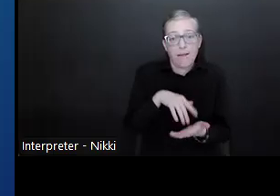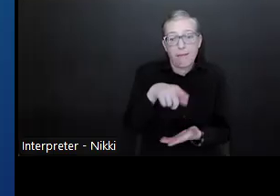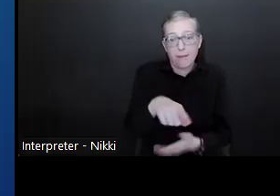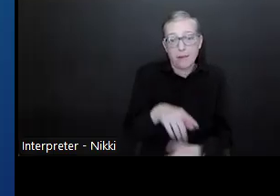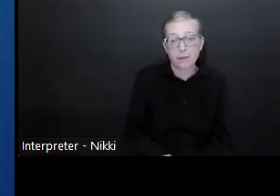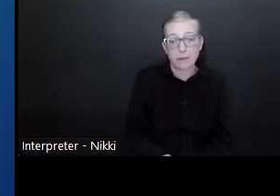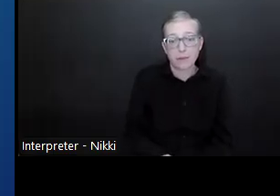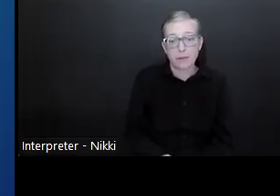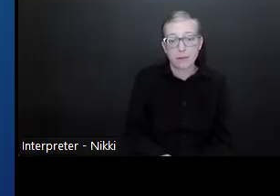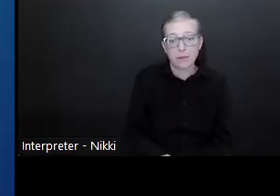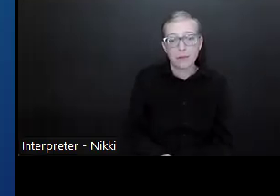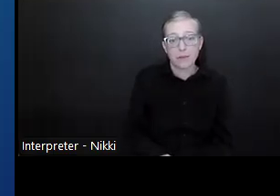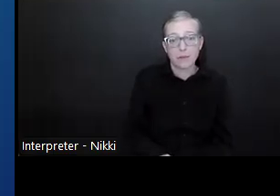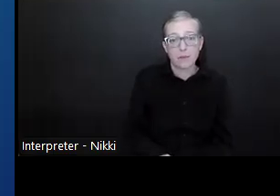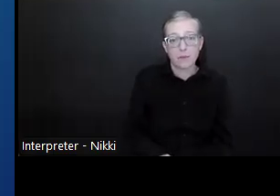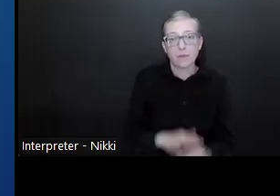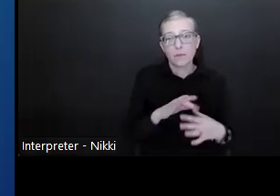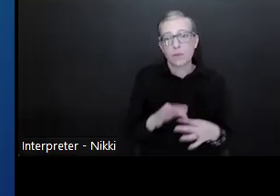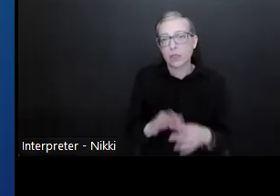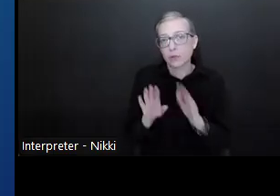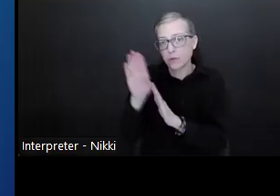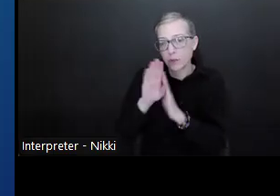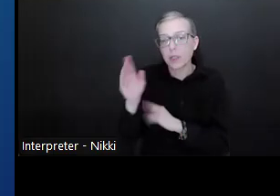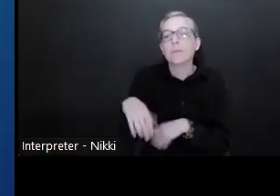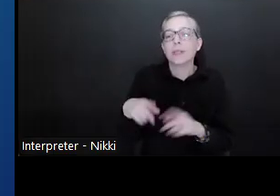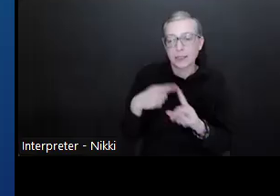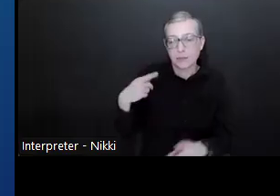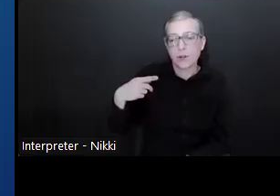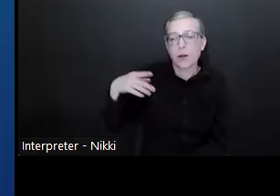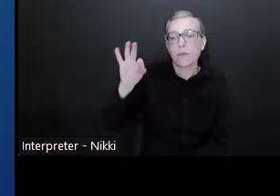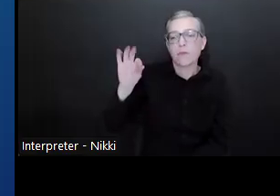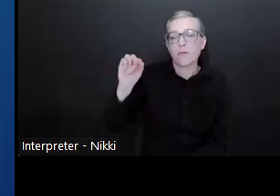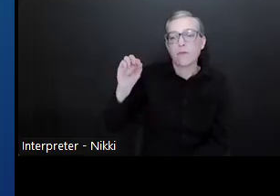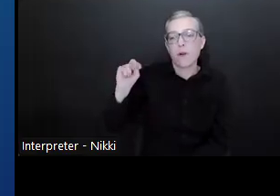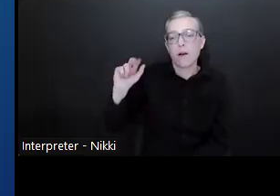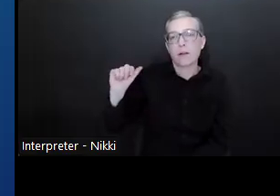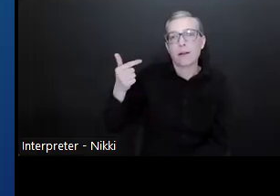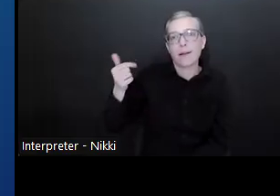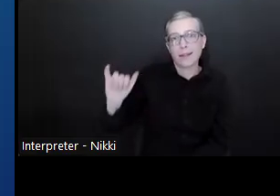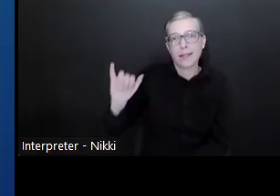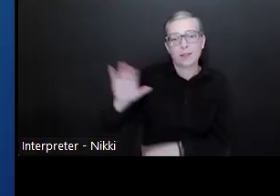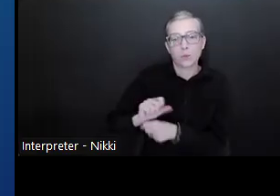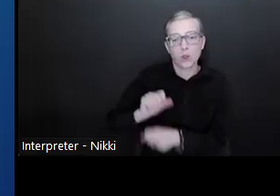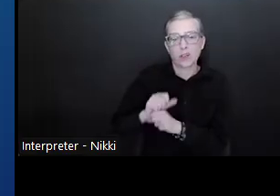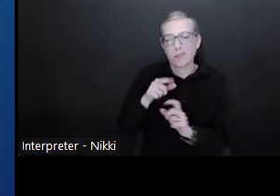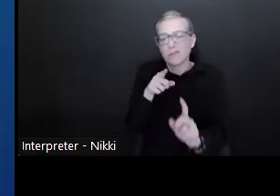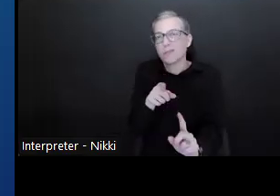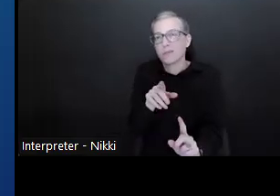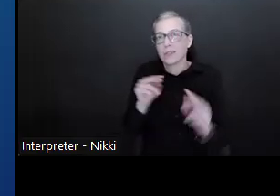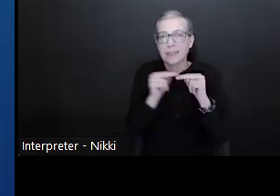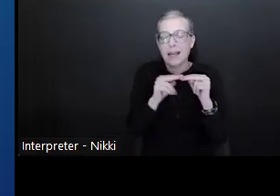capacity developmentally. It comes from Peter Fonagy's work. This is his model. He talks about